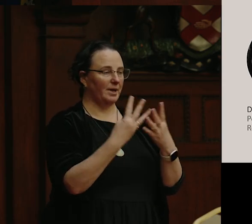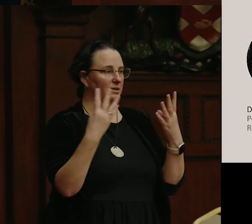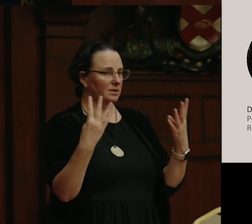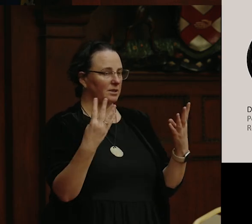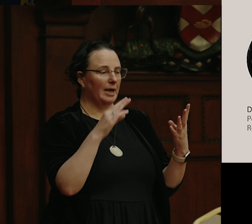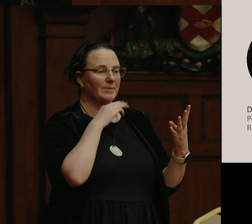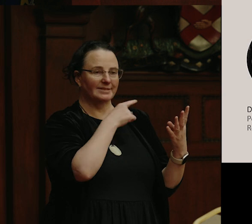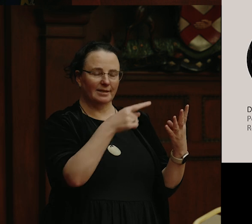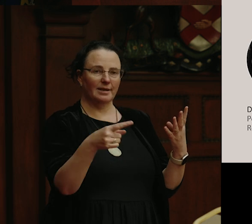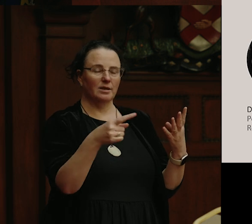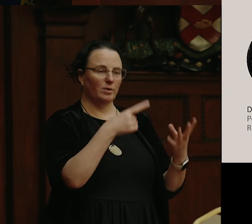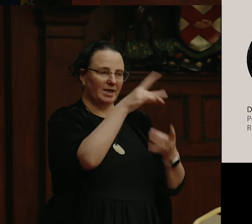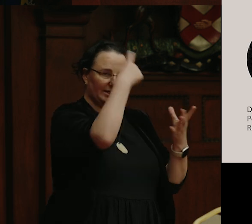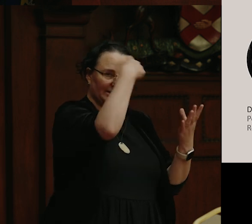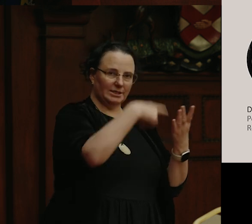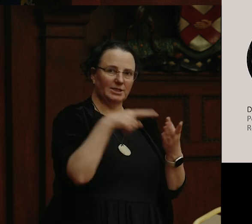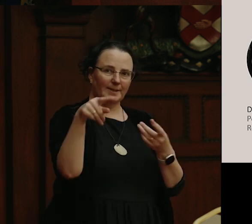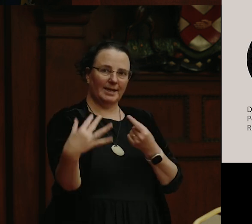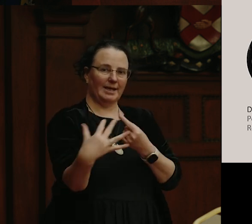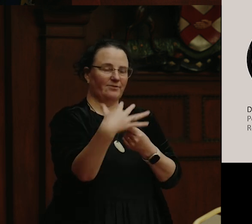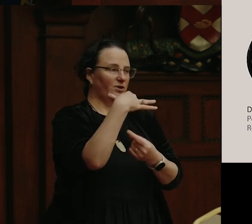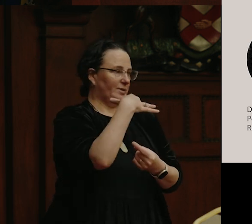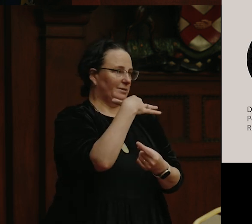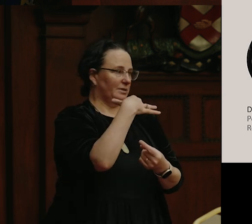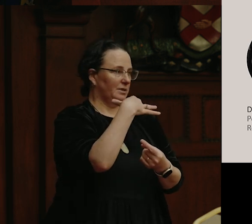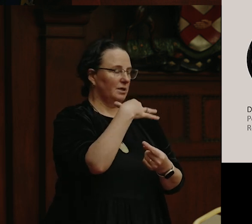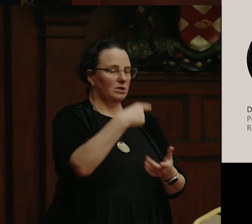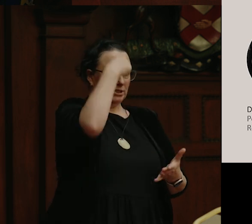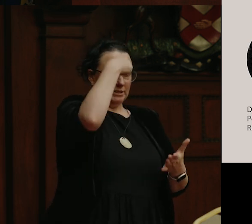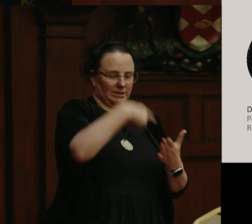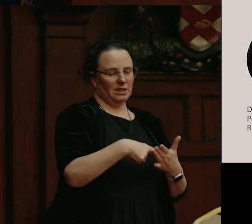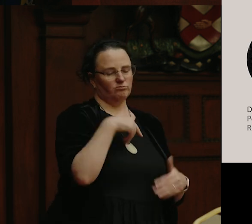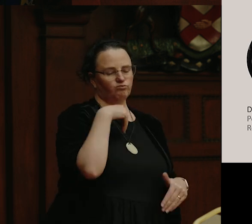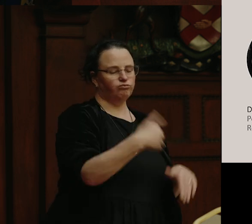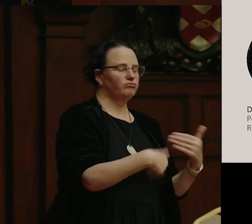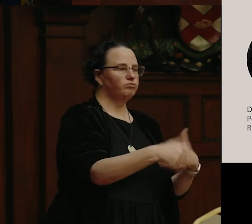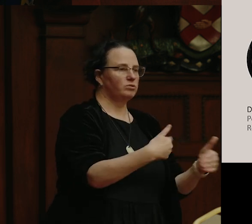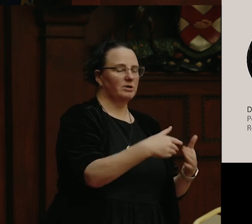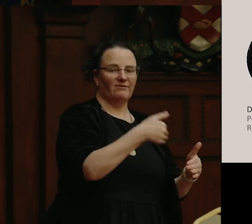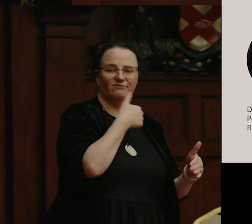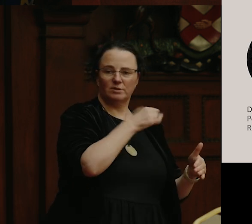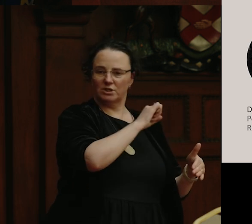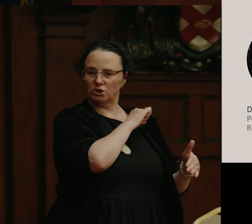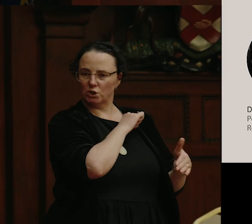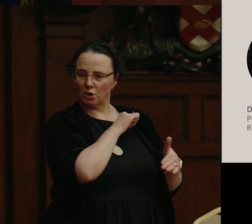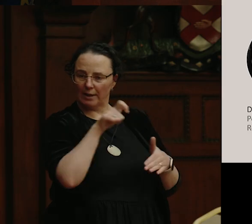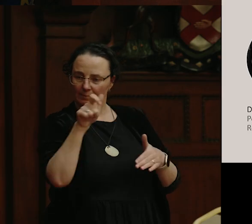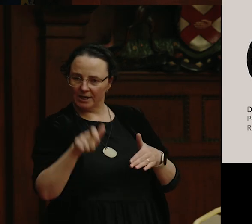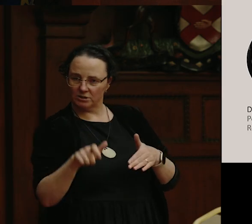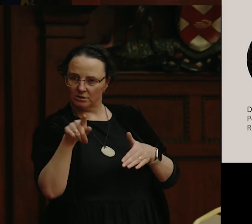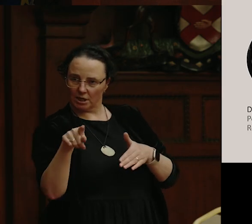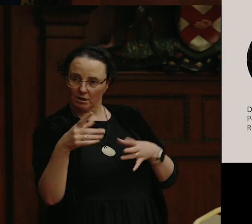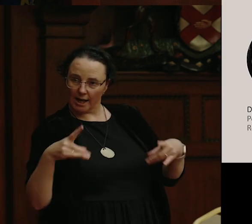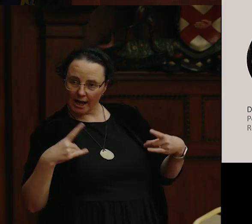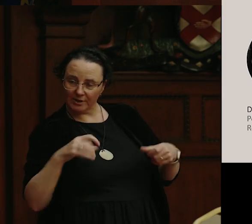they influence decisions that we make on the project. So we don't take steps without making sure that our patient partners are happy. And that's really